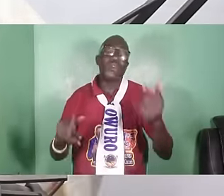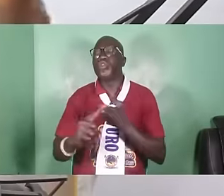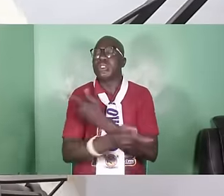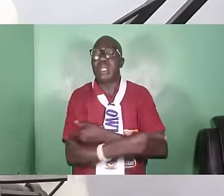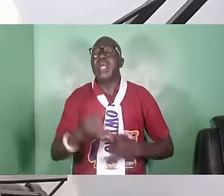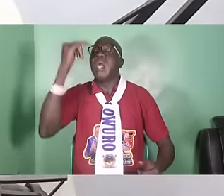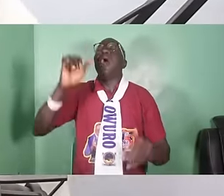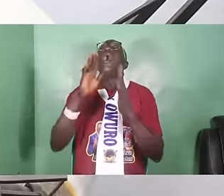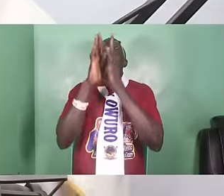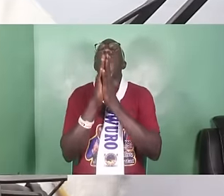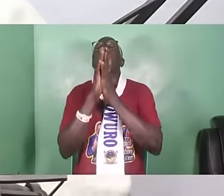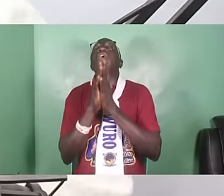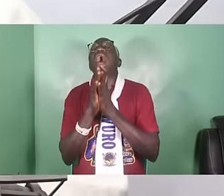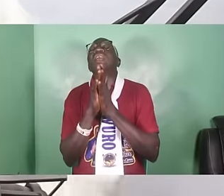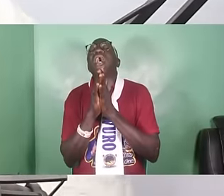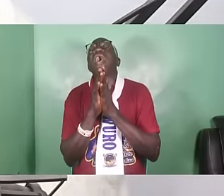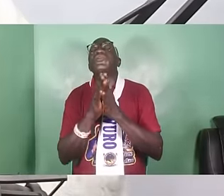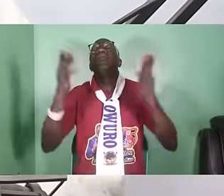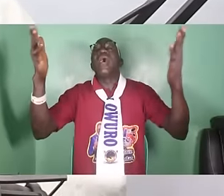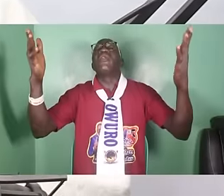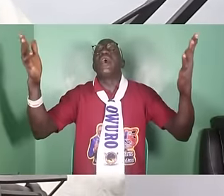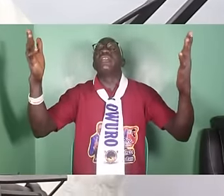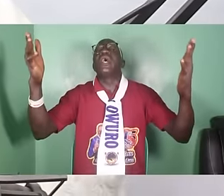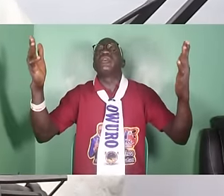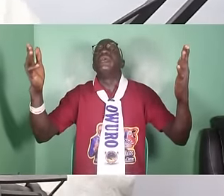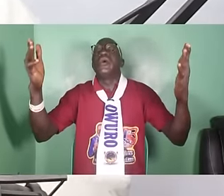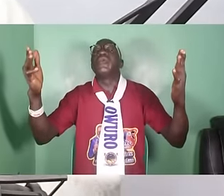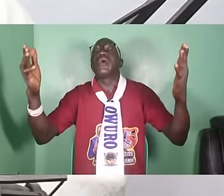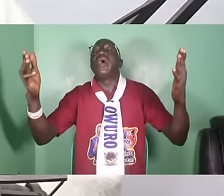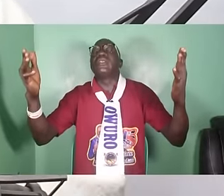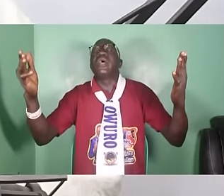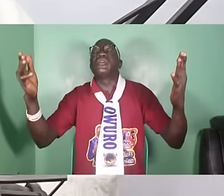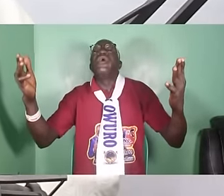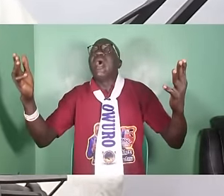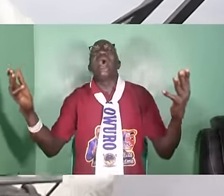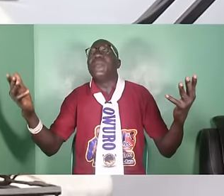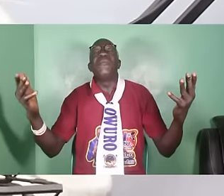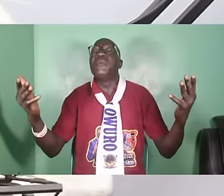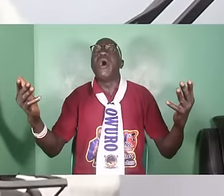bow. Oh yeah. Oh God, yes. Oh God, yes. Yes.